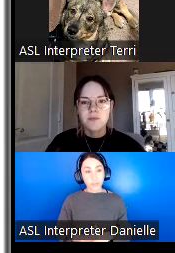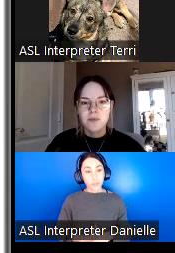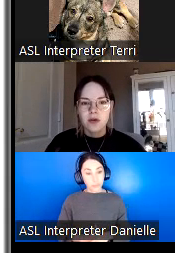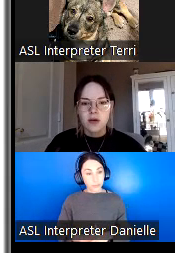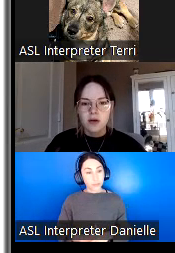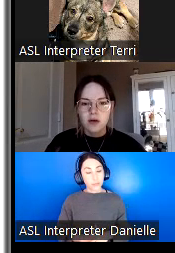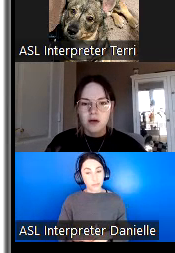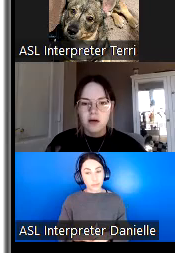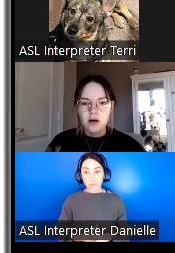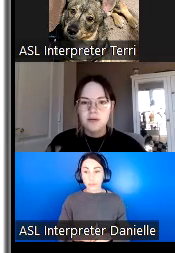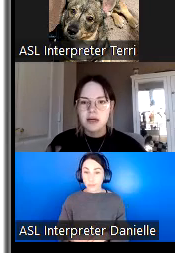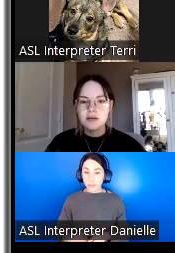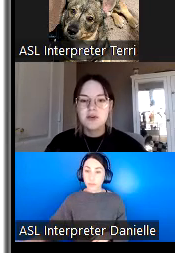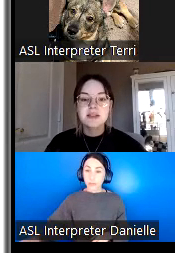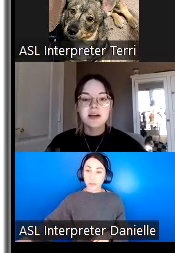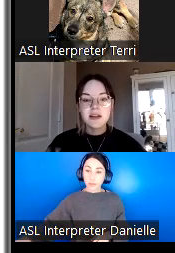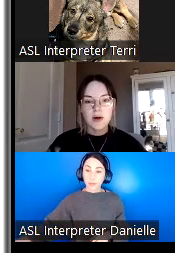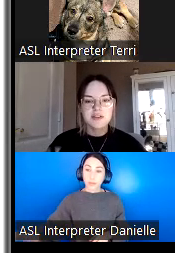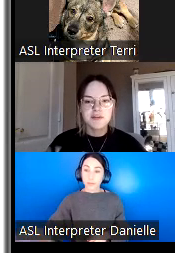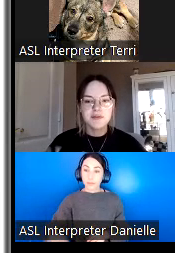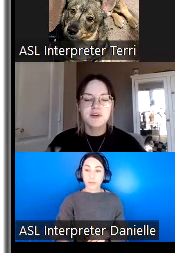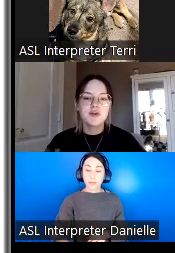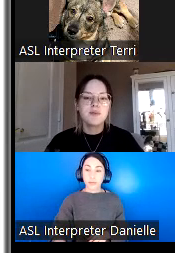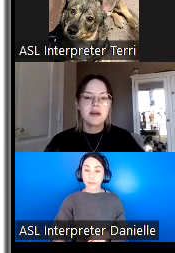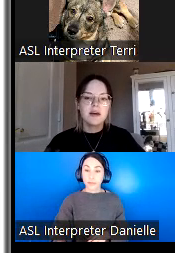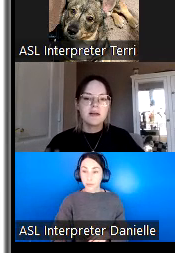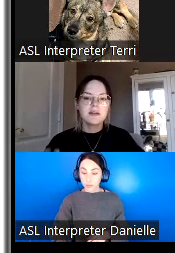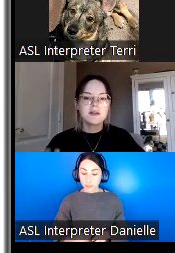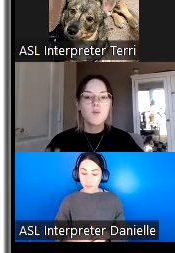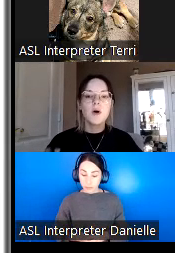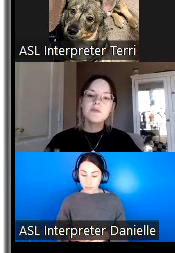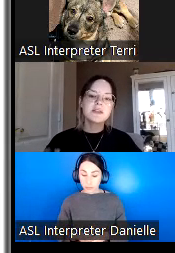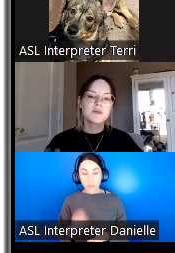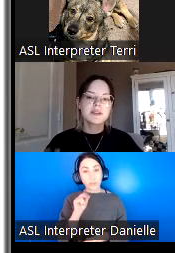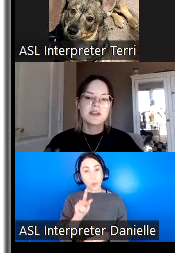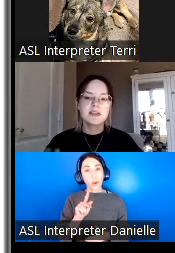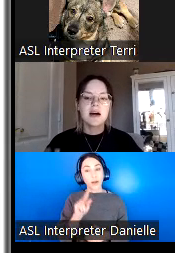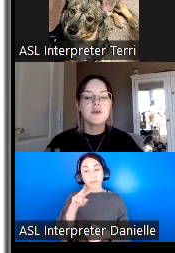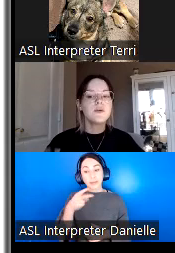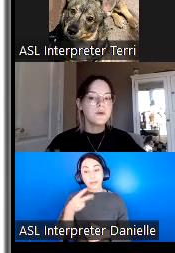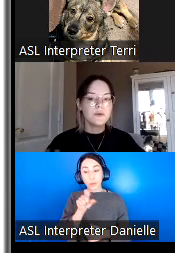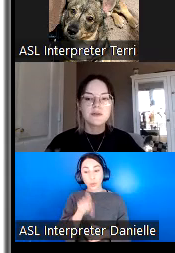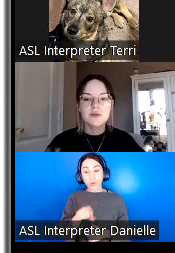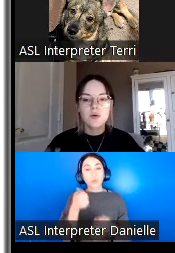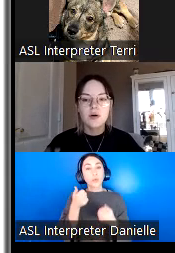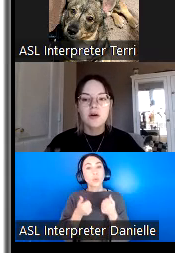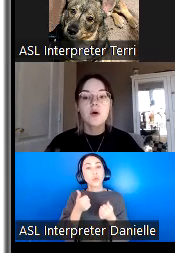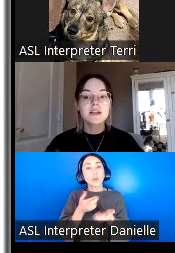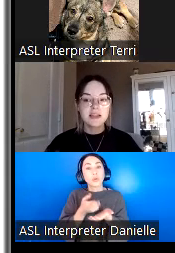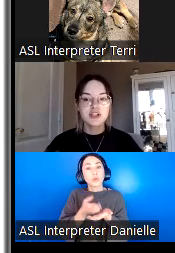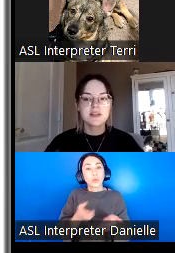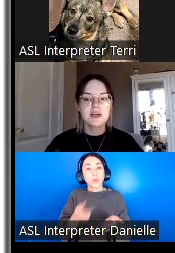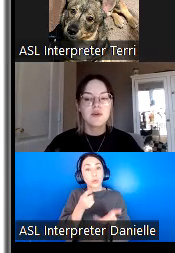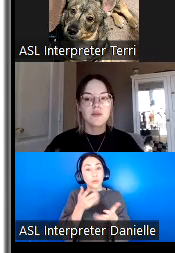Absolutely. All right, so our second question for the group is, what resources have you used